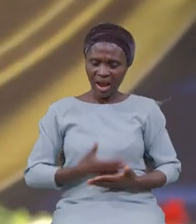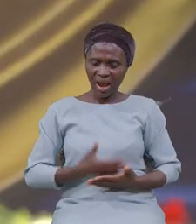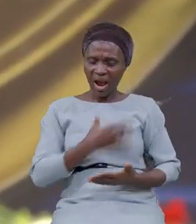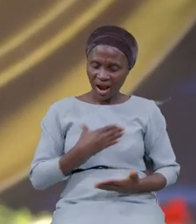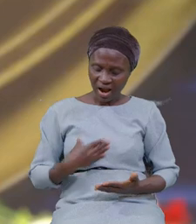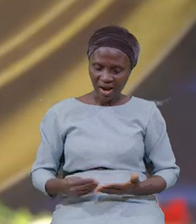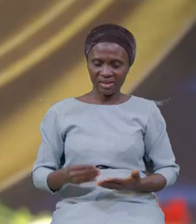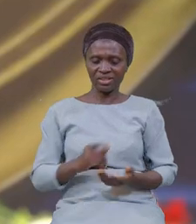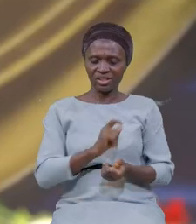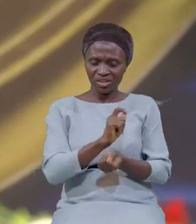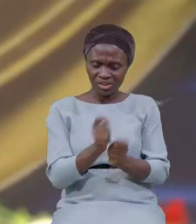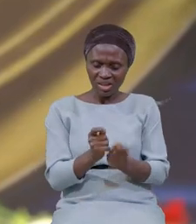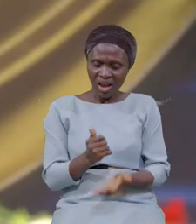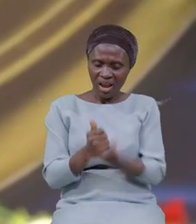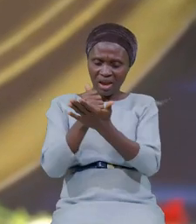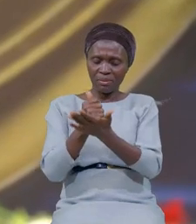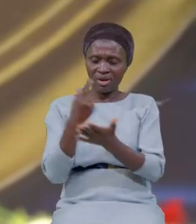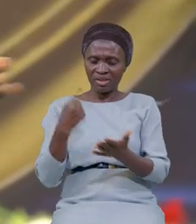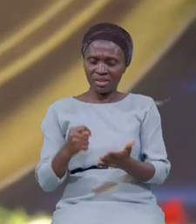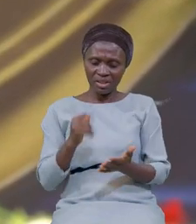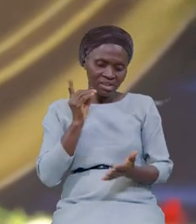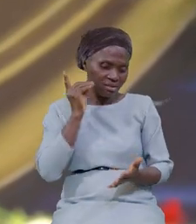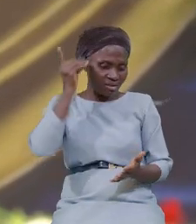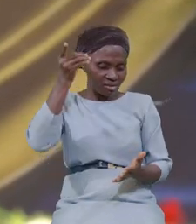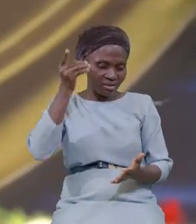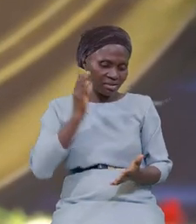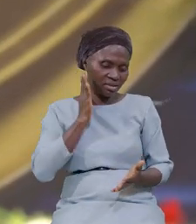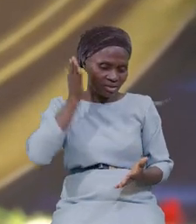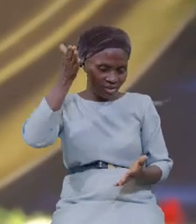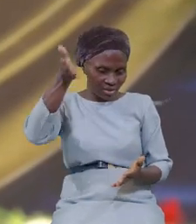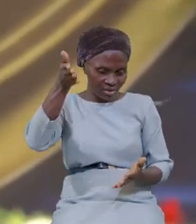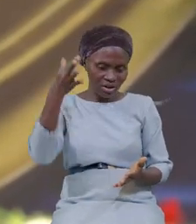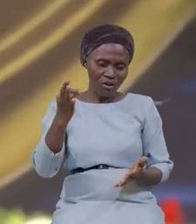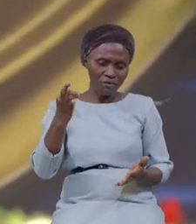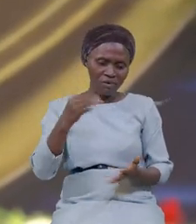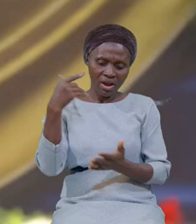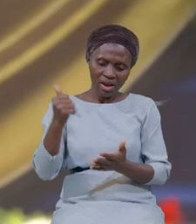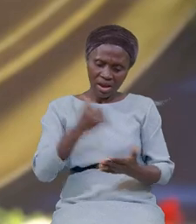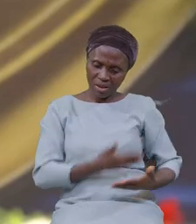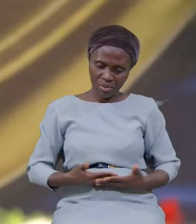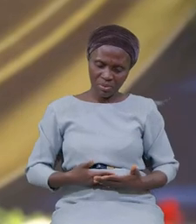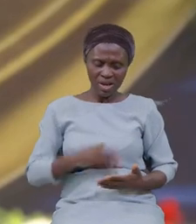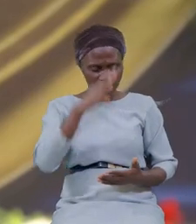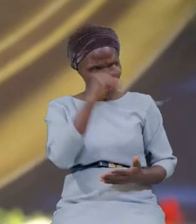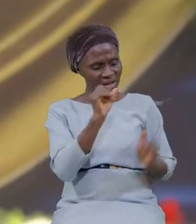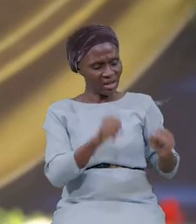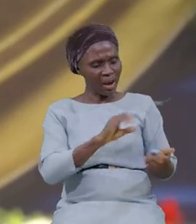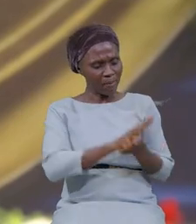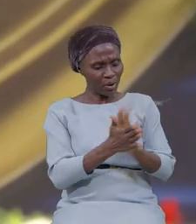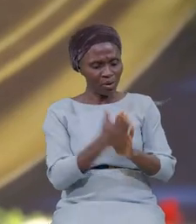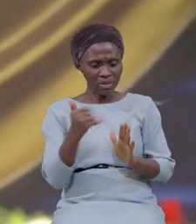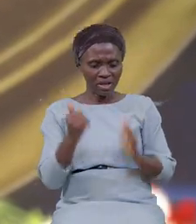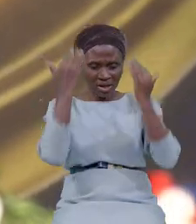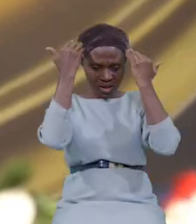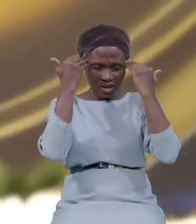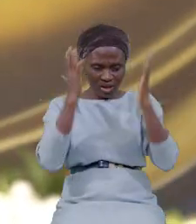a farmer, might become whatever God has appointed for that child to be. But you